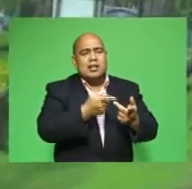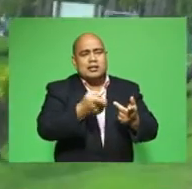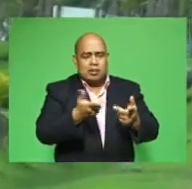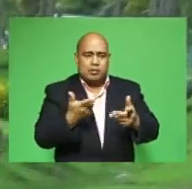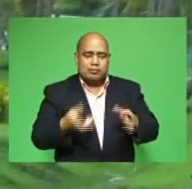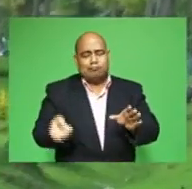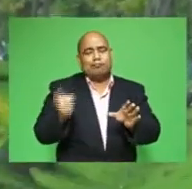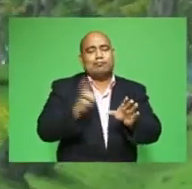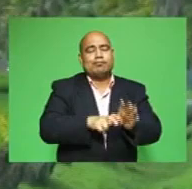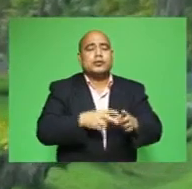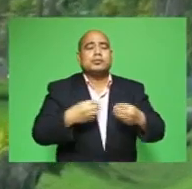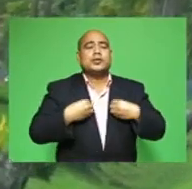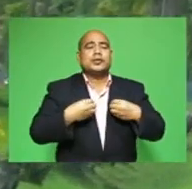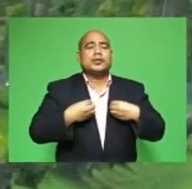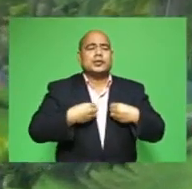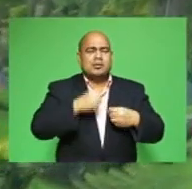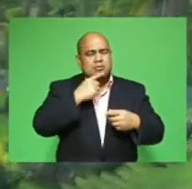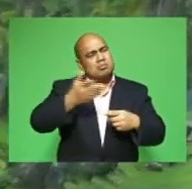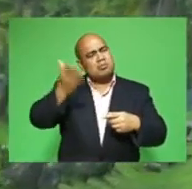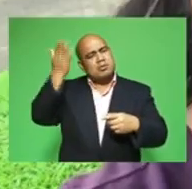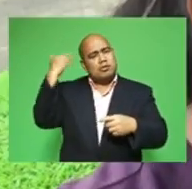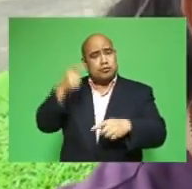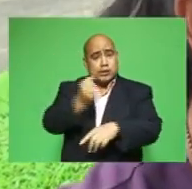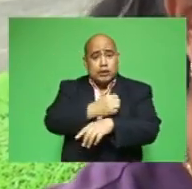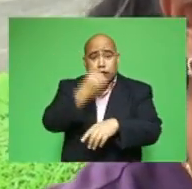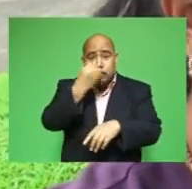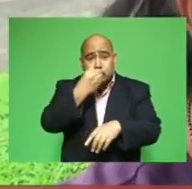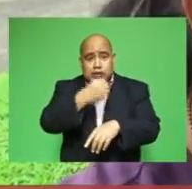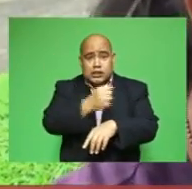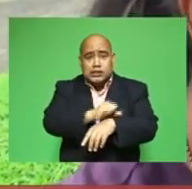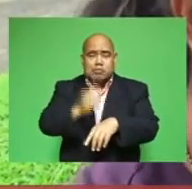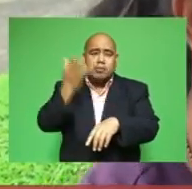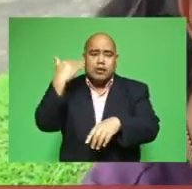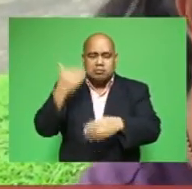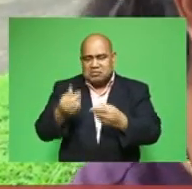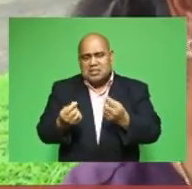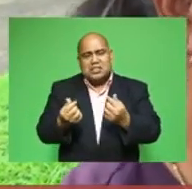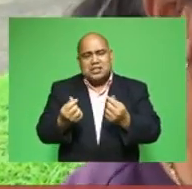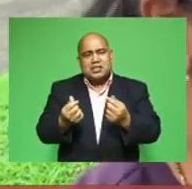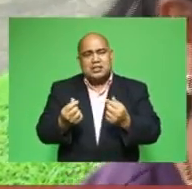encouraging to see people make use of their skills. It's easier for us